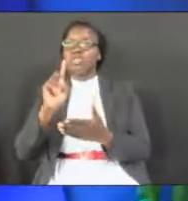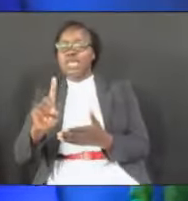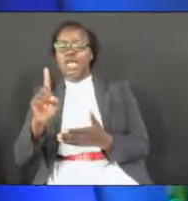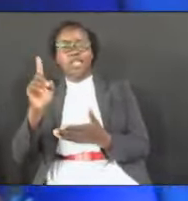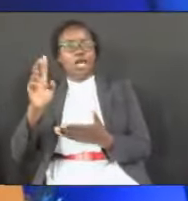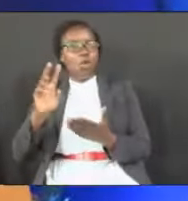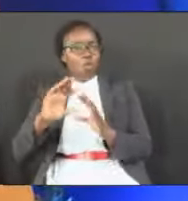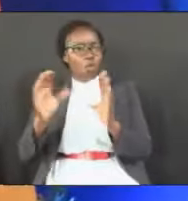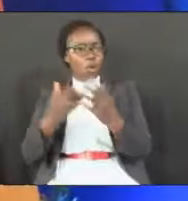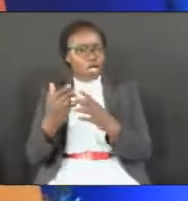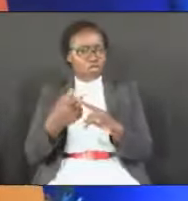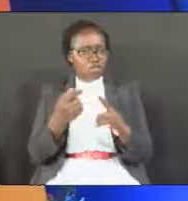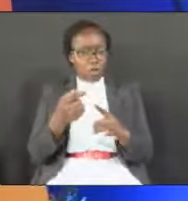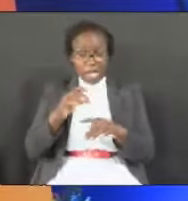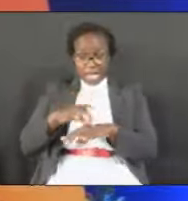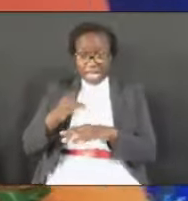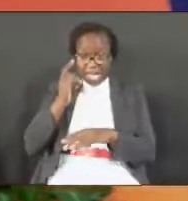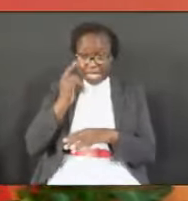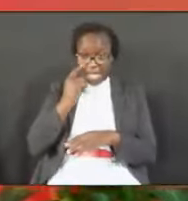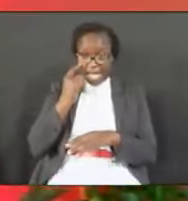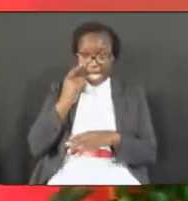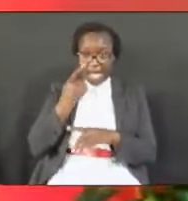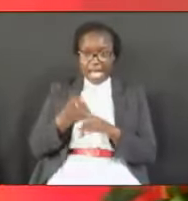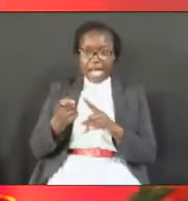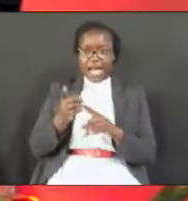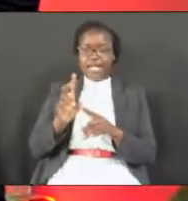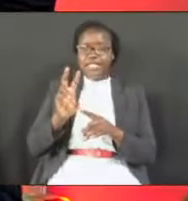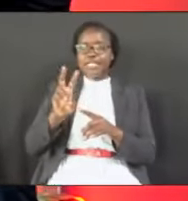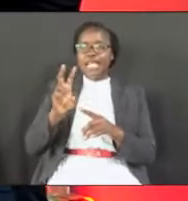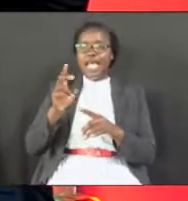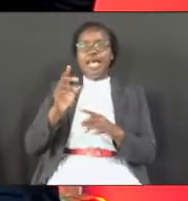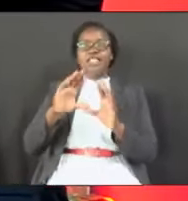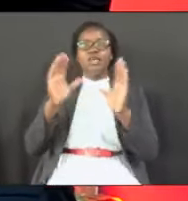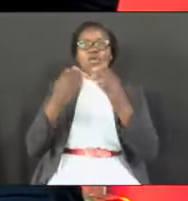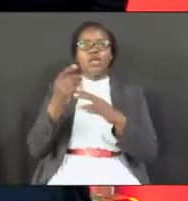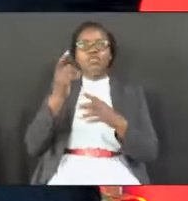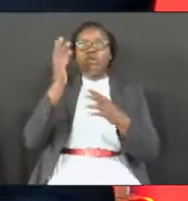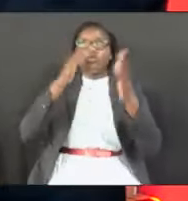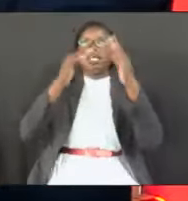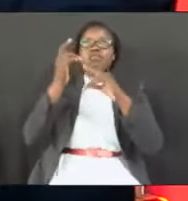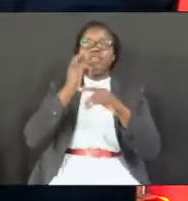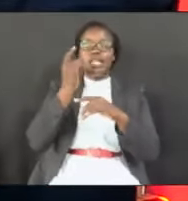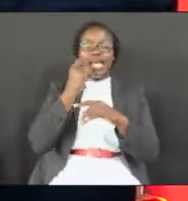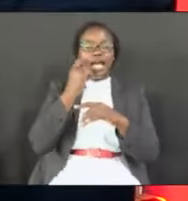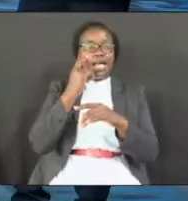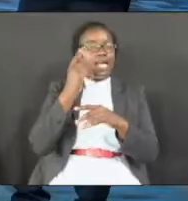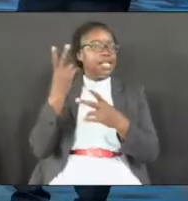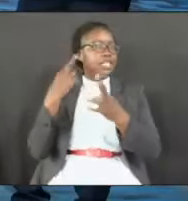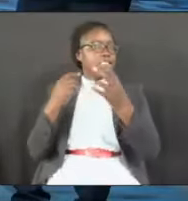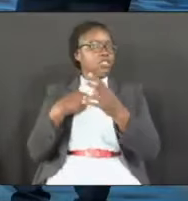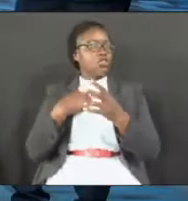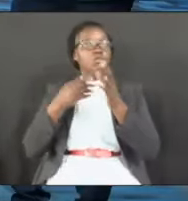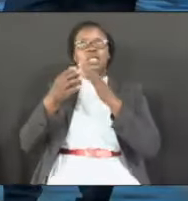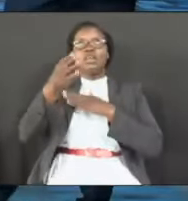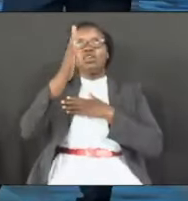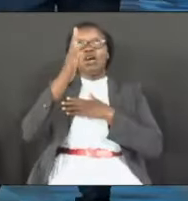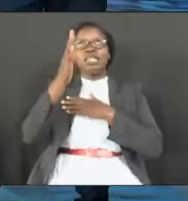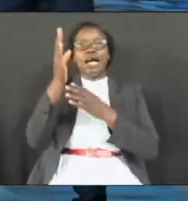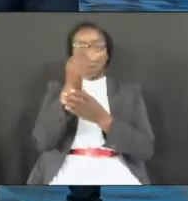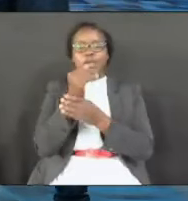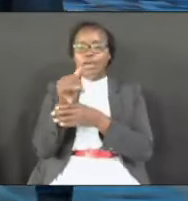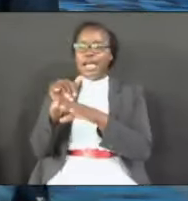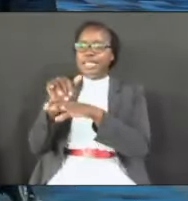world from the earthly eye and see the world from heavenly eye. Listen to me, Abraham. And Abraham sends